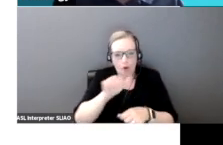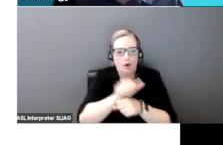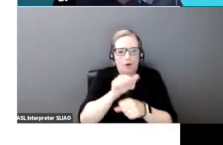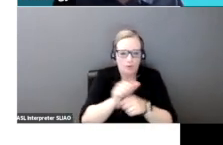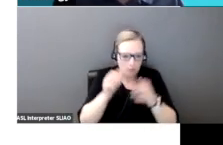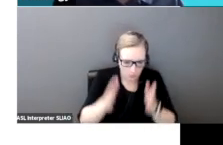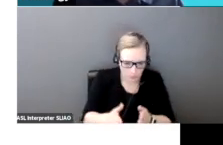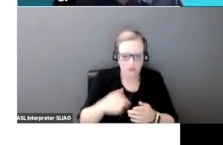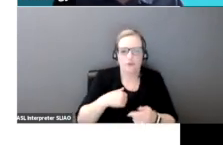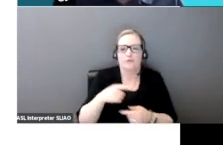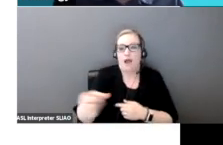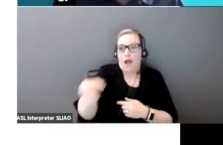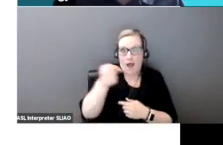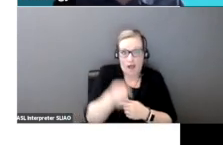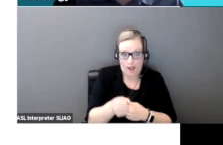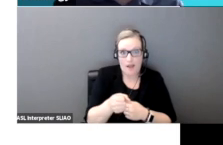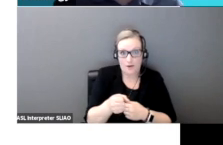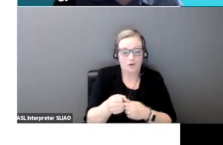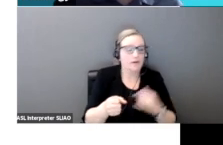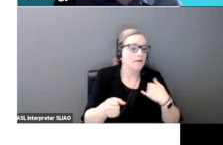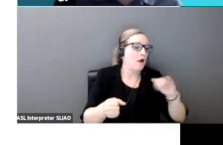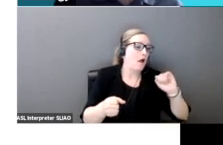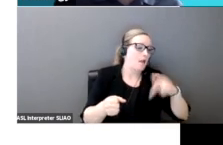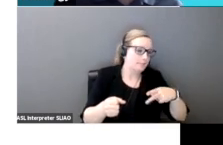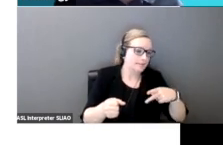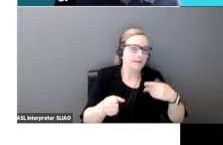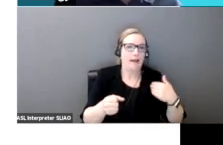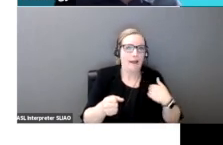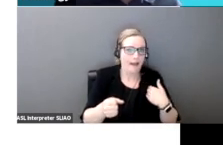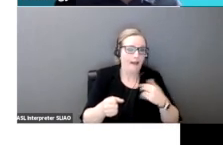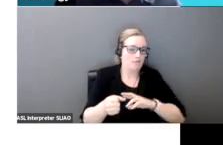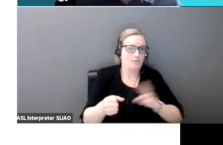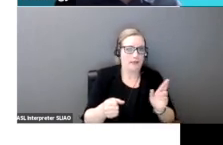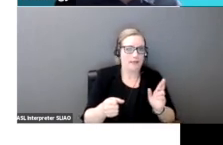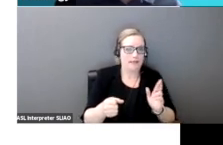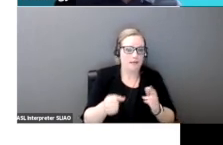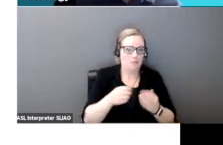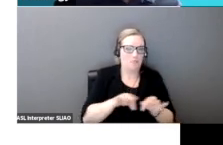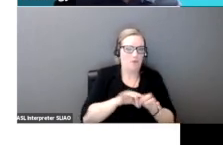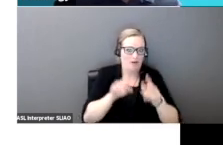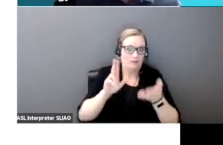that whatever IP you have or could have is covered off in those contracts.